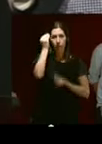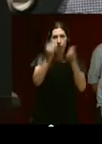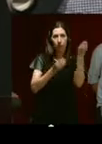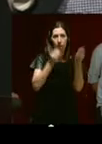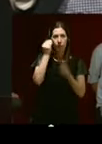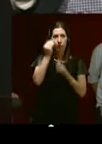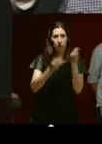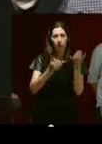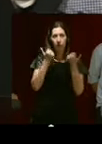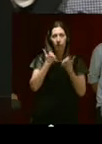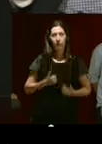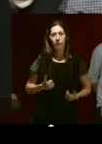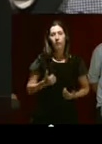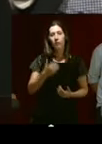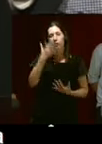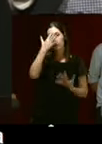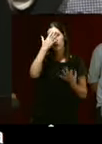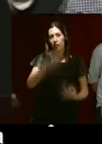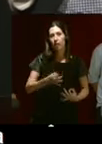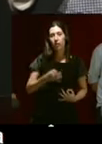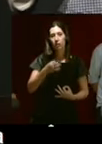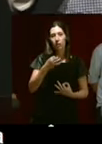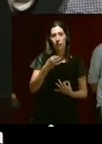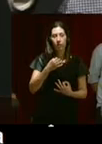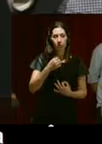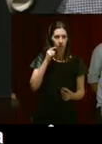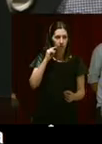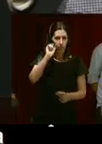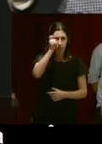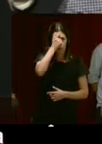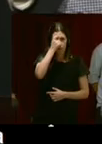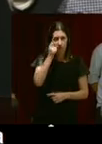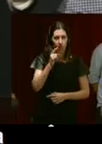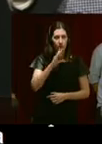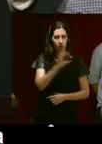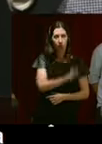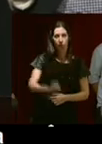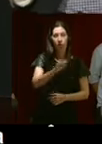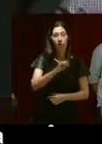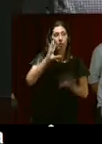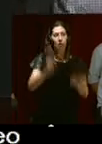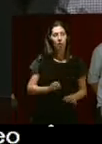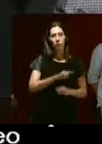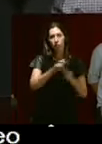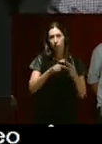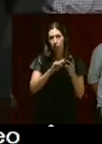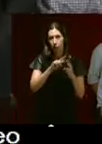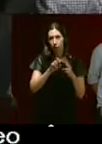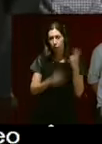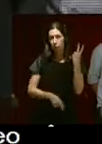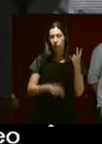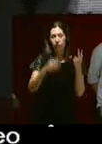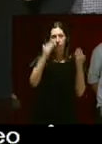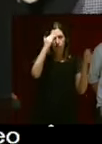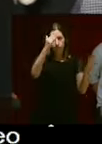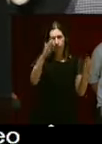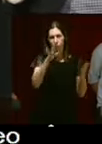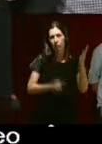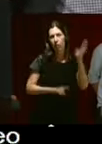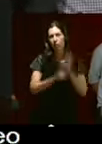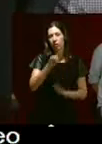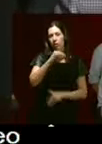I also wanted to make a reflection, as I said earlier. I think this is a fantastic idea, and I need to congratulate you for this